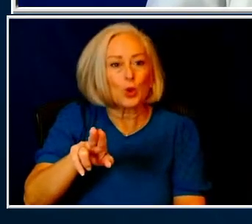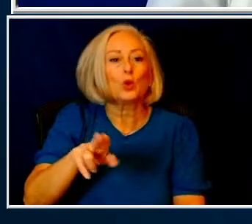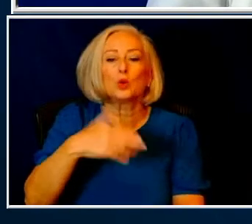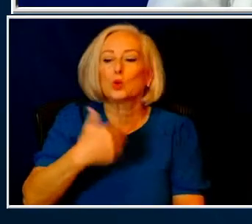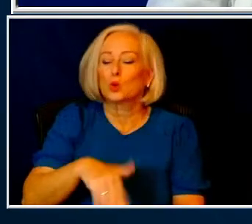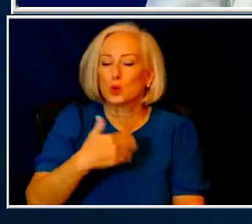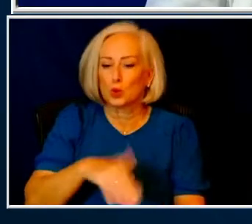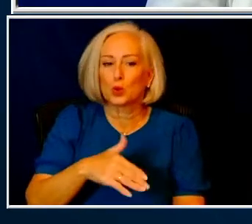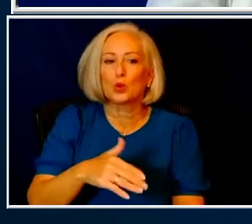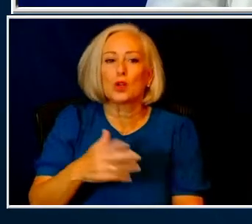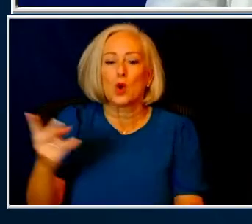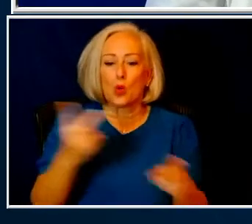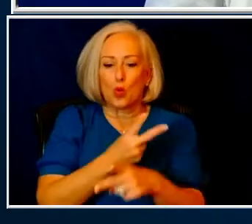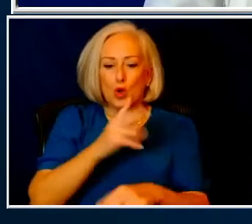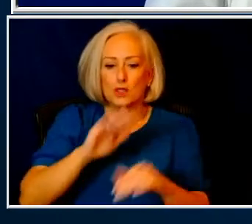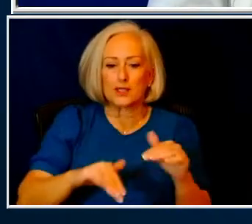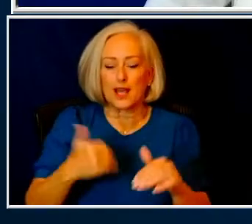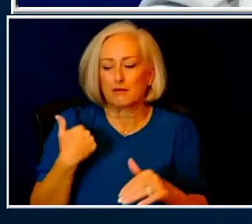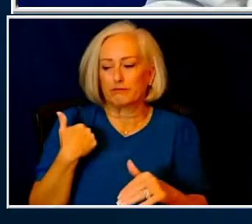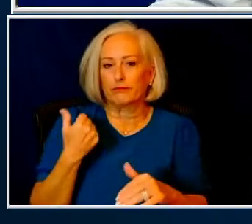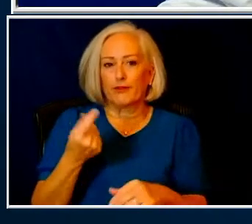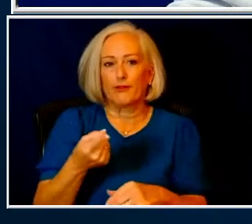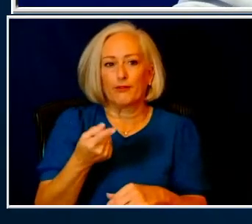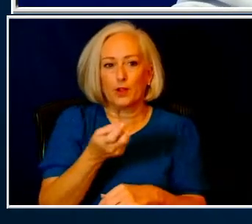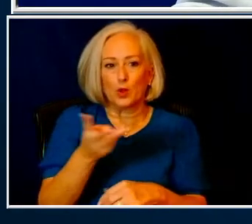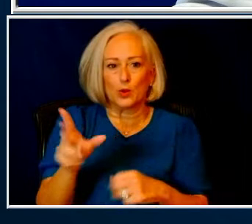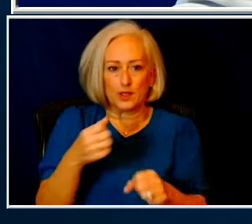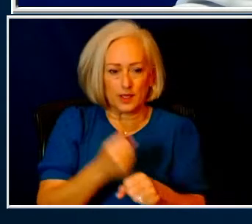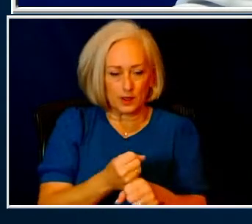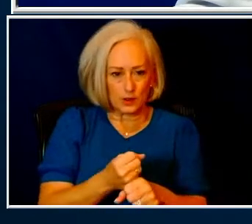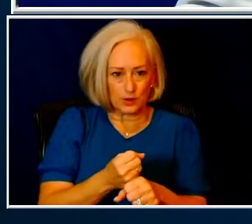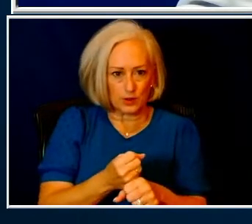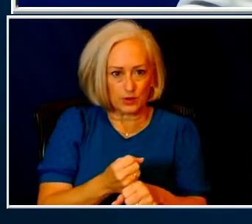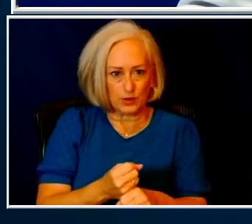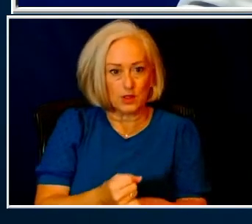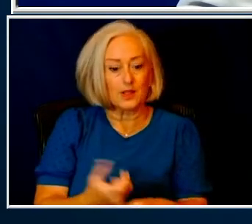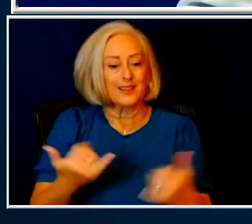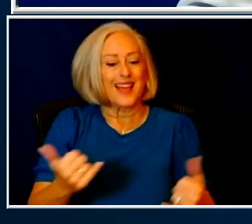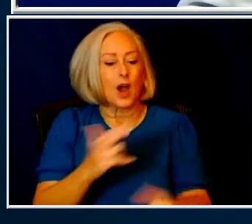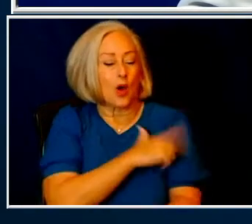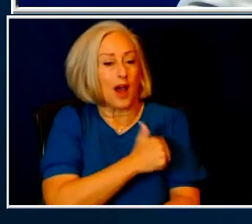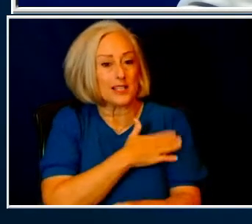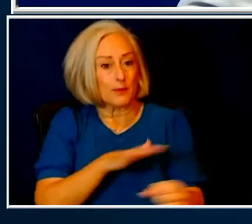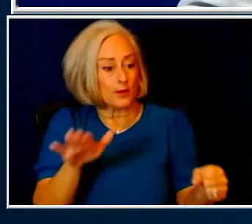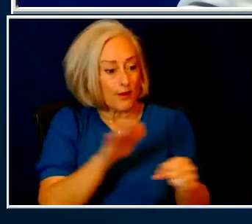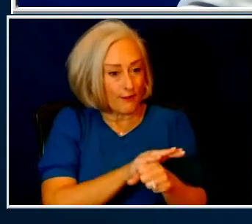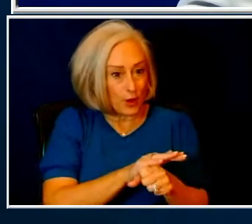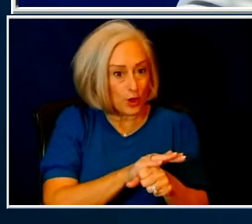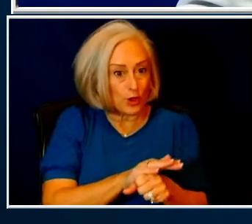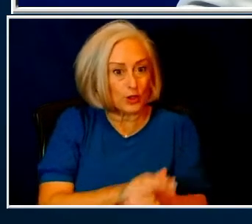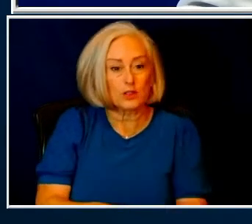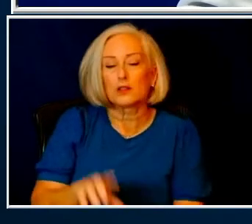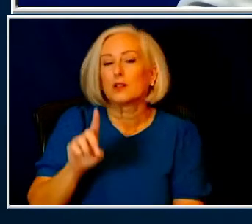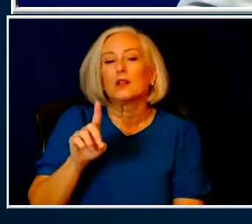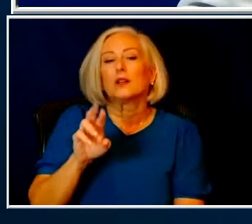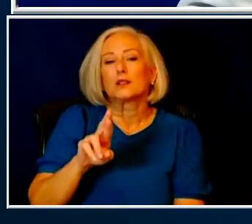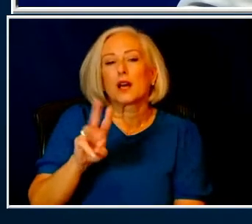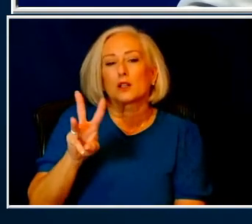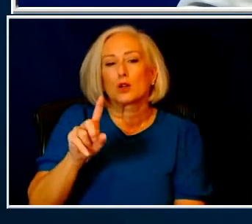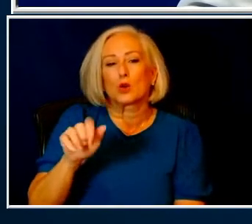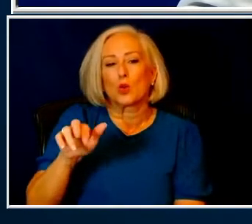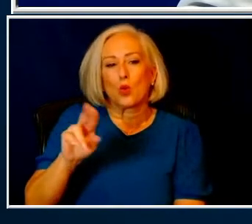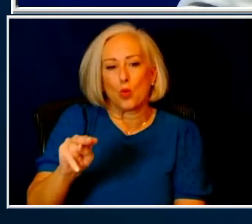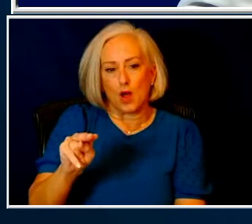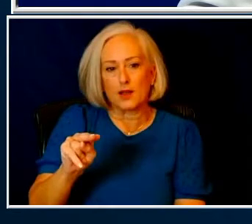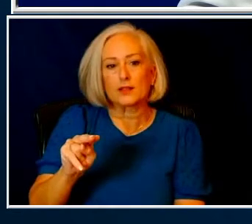years. And the COVID variants, at a time when hospitals are full, at a time when Dr. Watson, who is on with that his app that looks at the